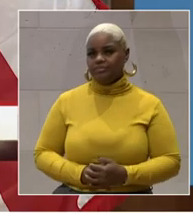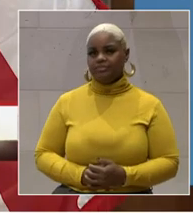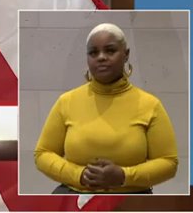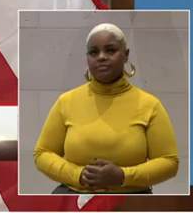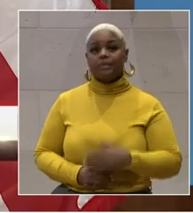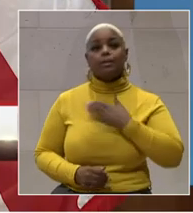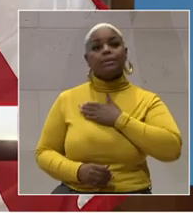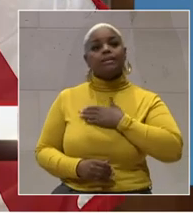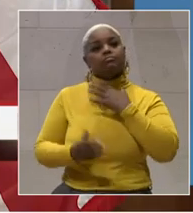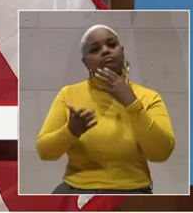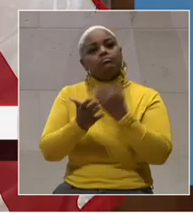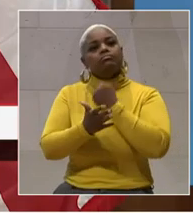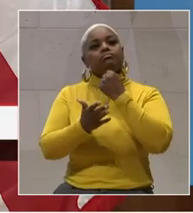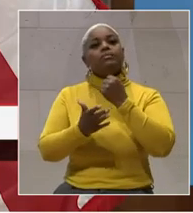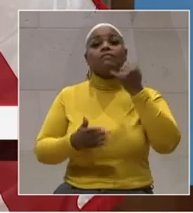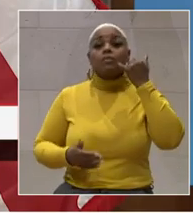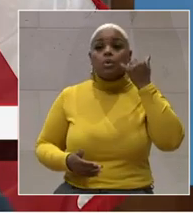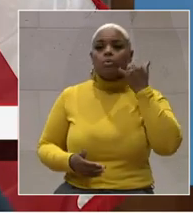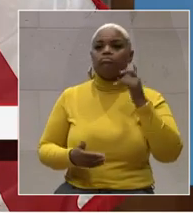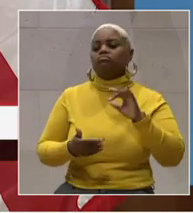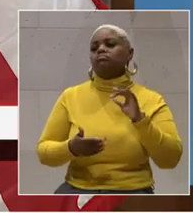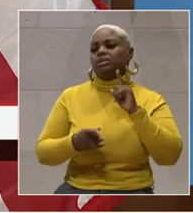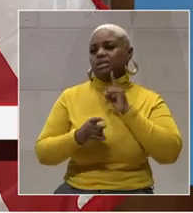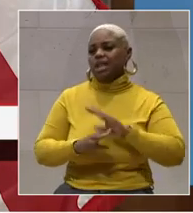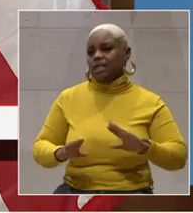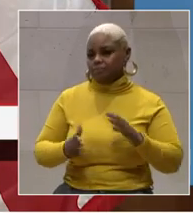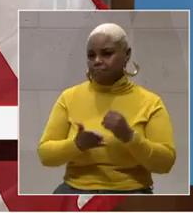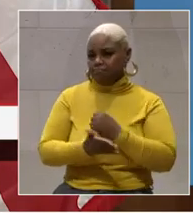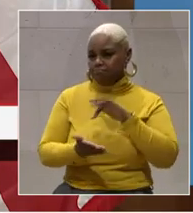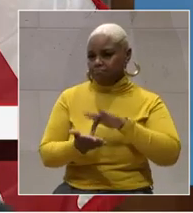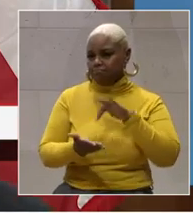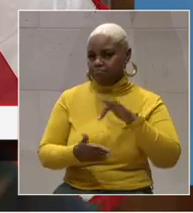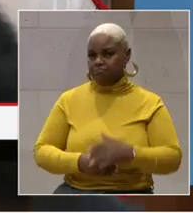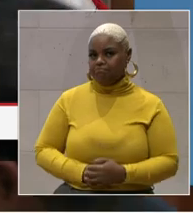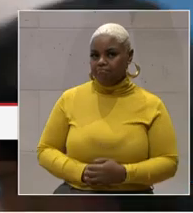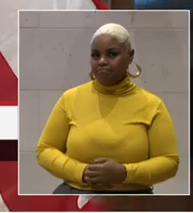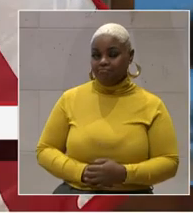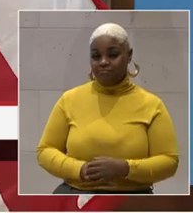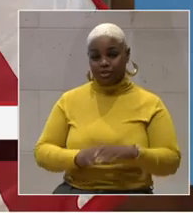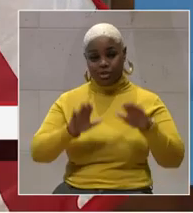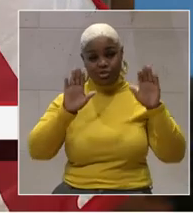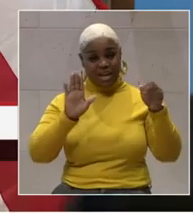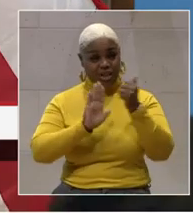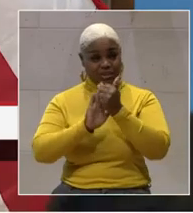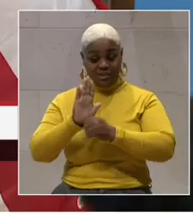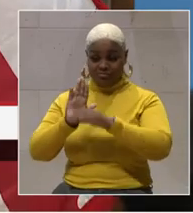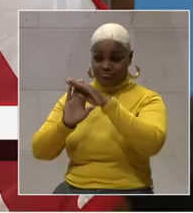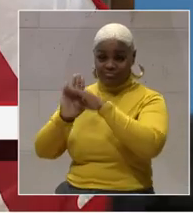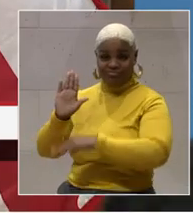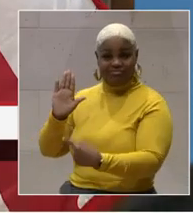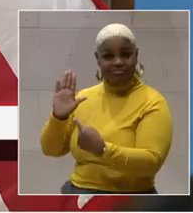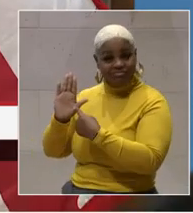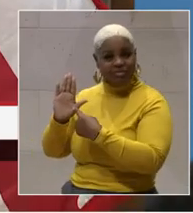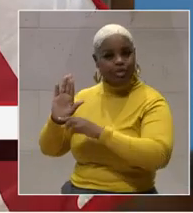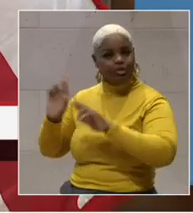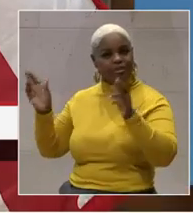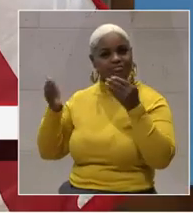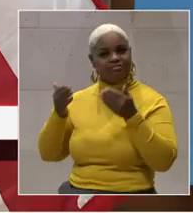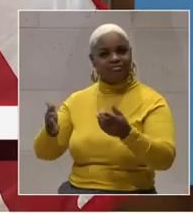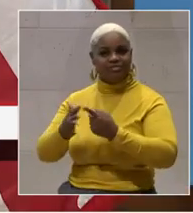I would appreciate it. We have a great agenda. I'm really ready to get started. So I would like to invite our host, our first